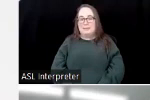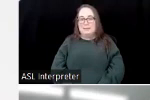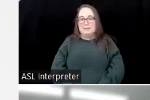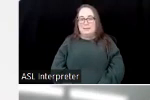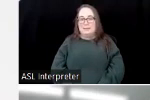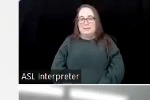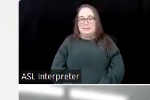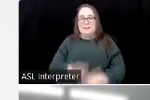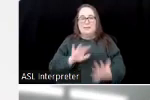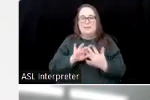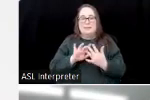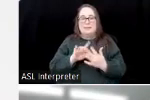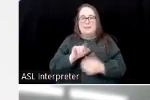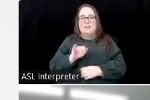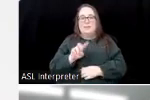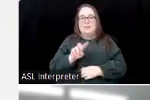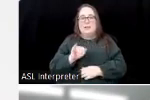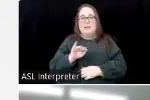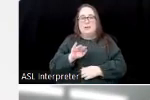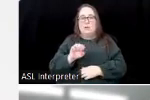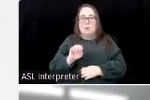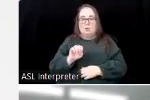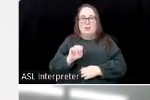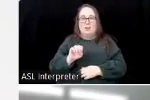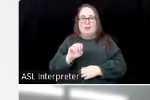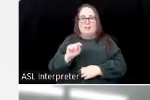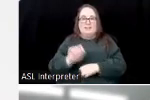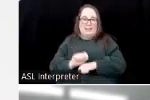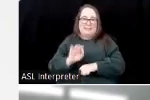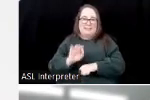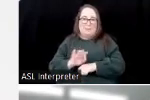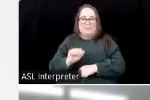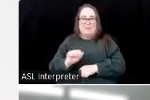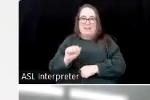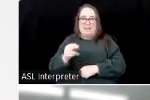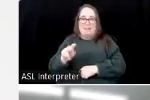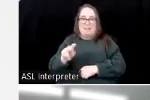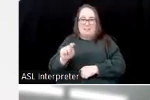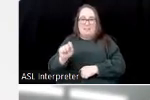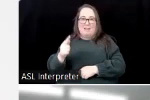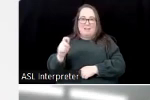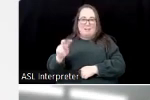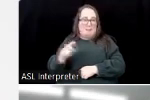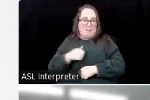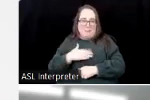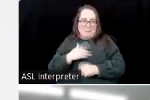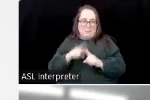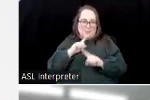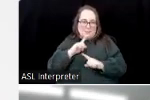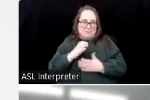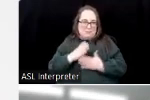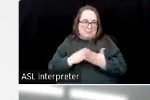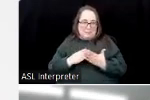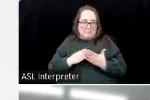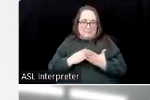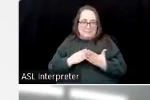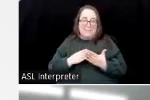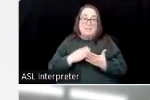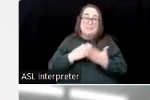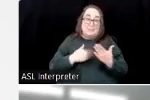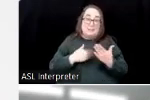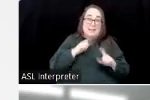reach out to me at landlordtaskforce@hud.gov, and I'd be happy to try to answer some of those questions that I haven't been able to answer